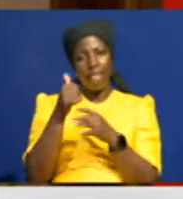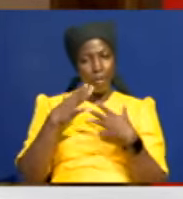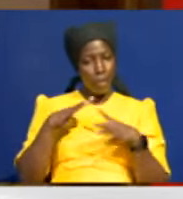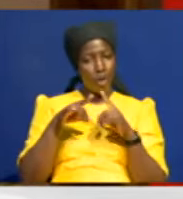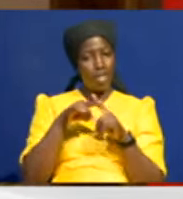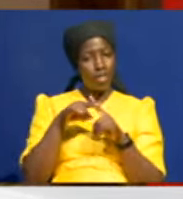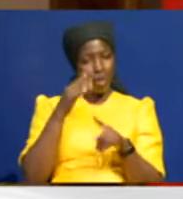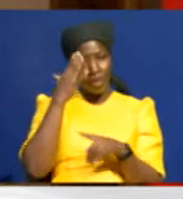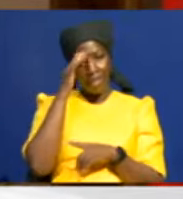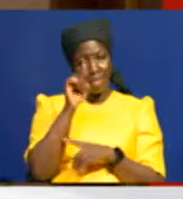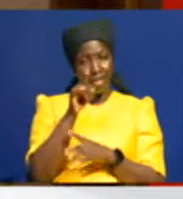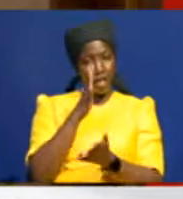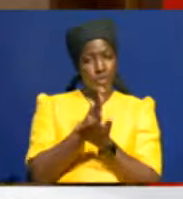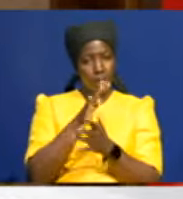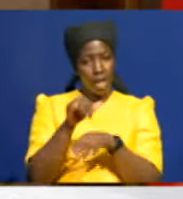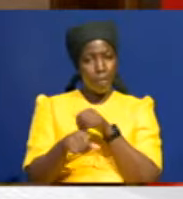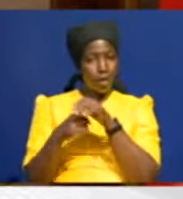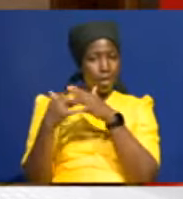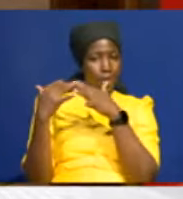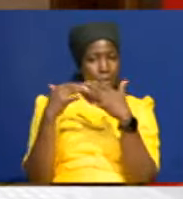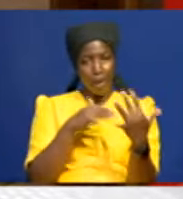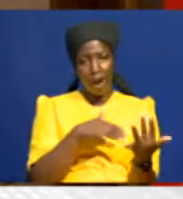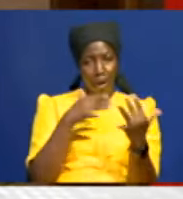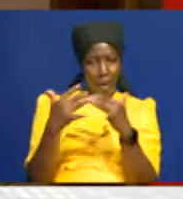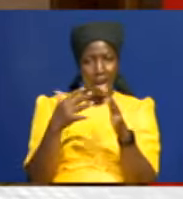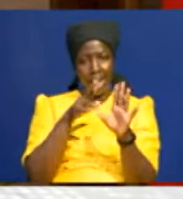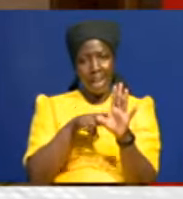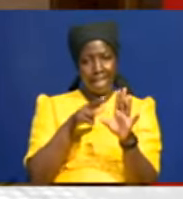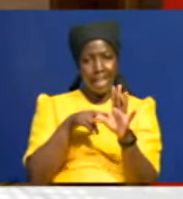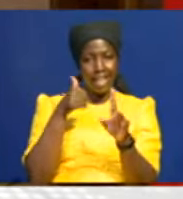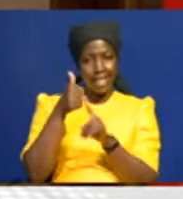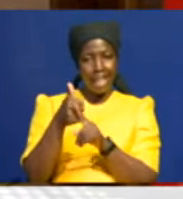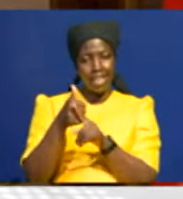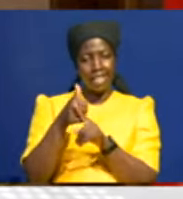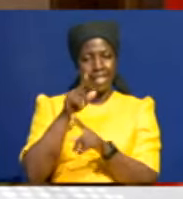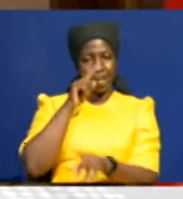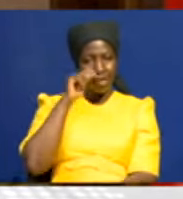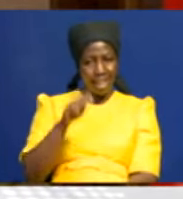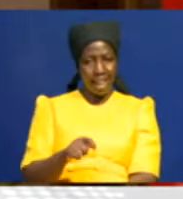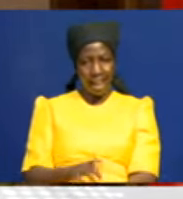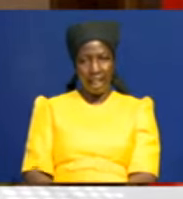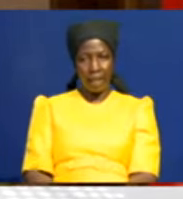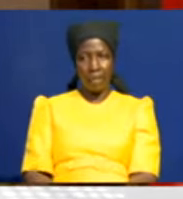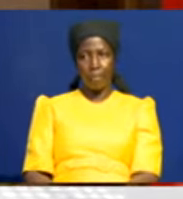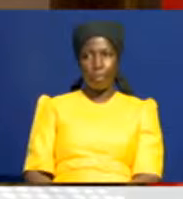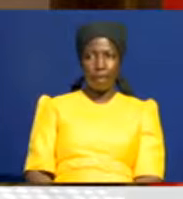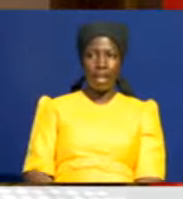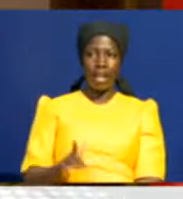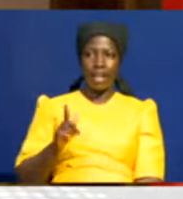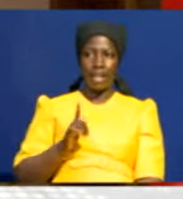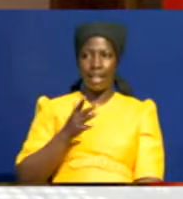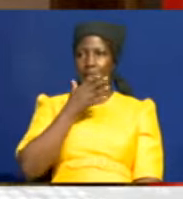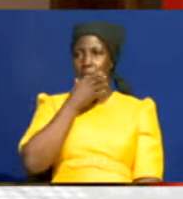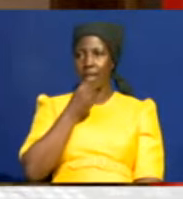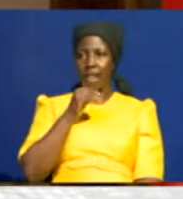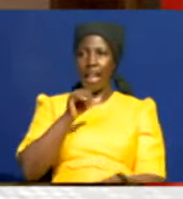of this war. That is the reality of the Russian aggression against Ukraine. Now, ladies and gentlemen, about